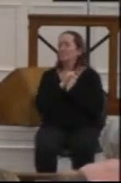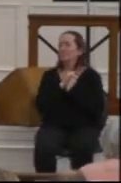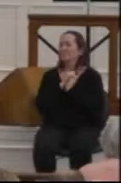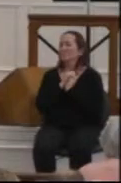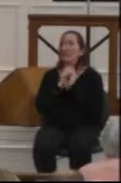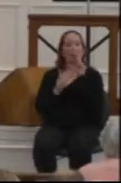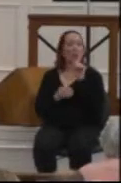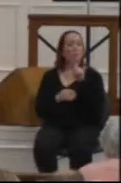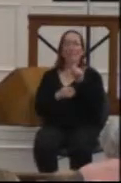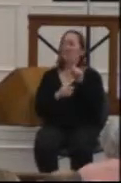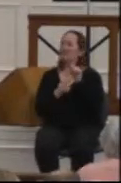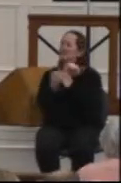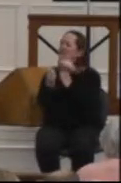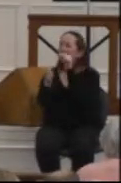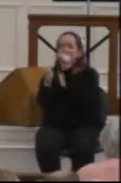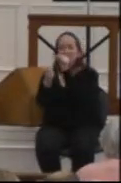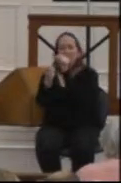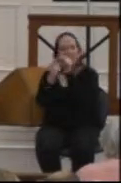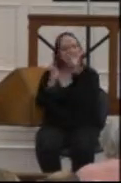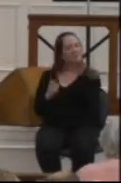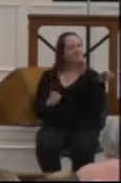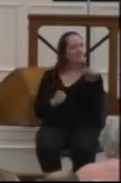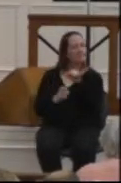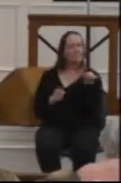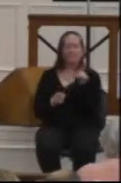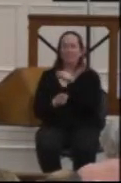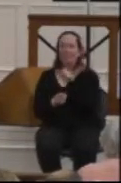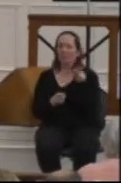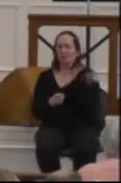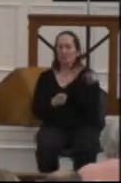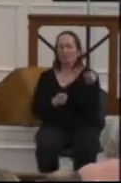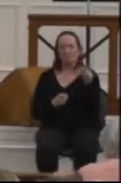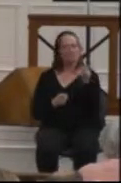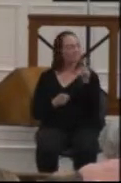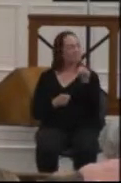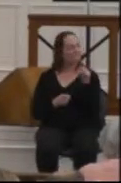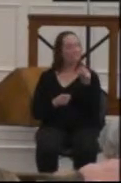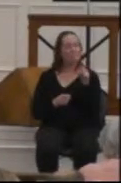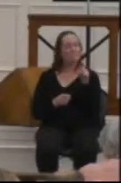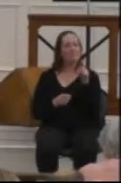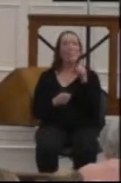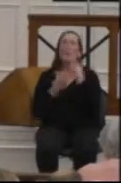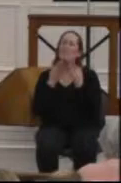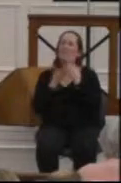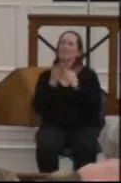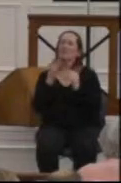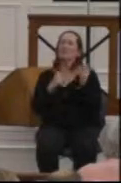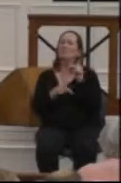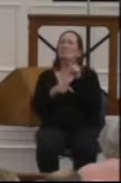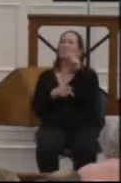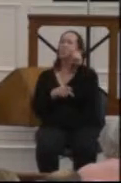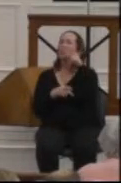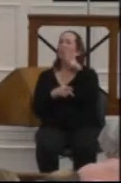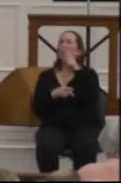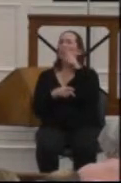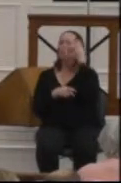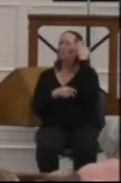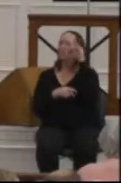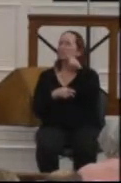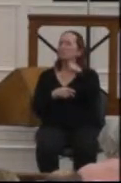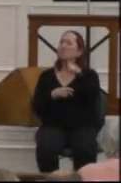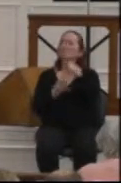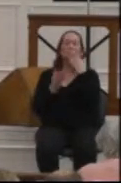one just like you. No one. Oh, there may be some people who don't know you as well that